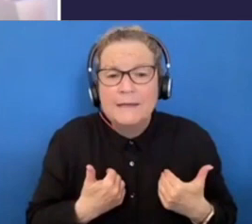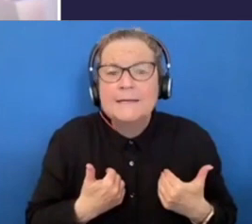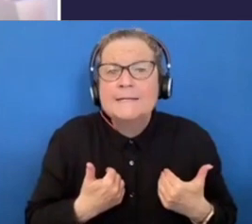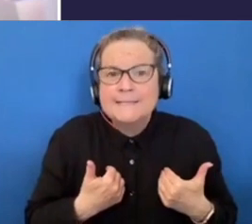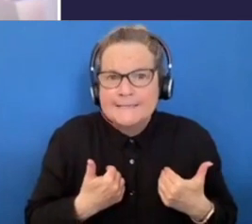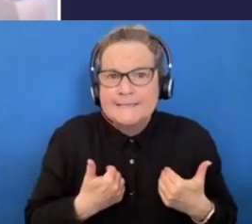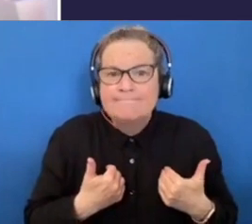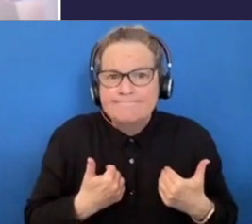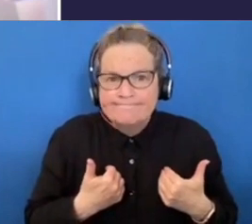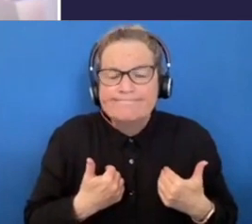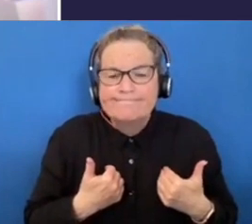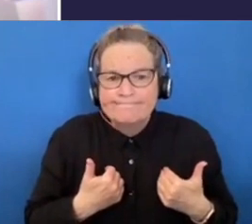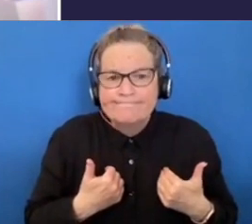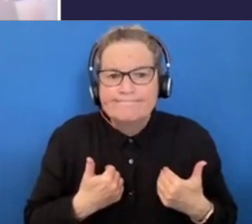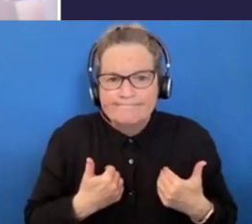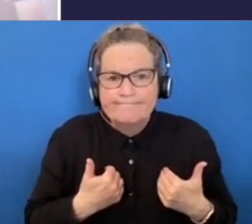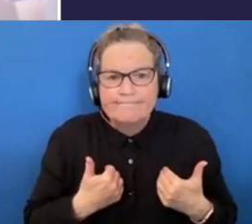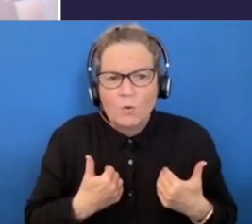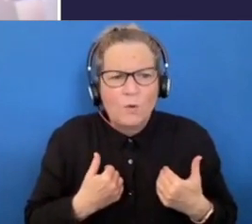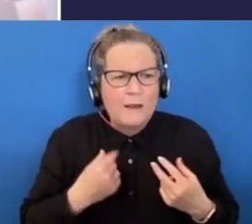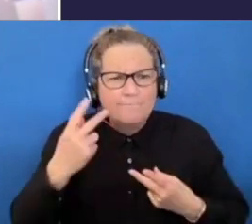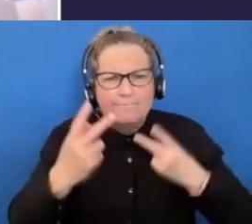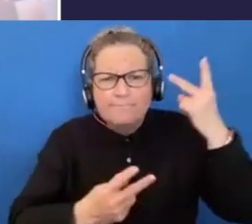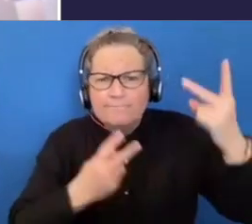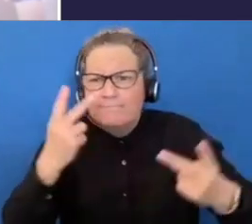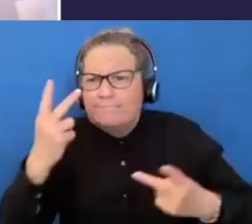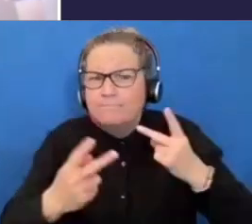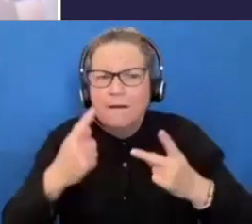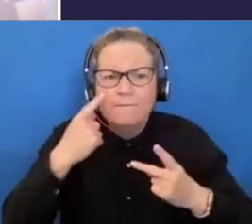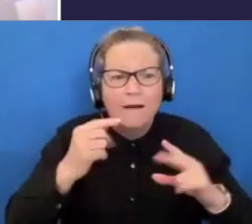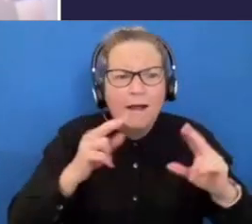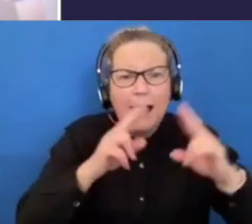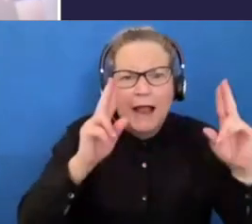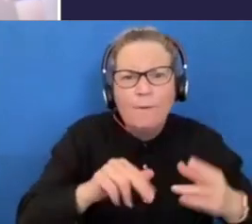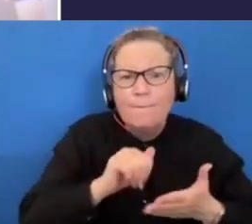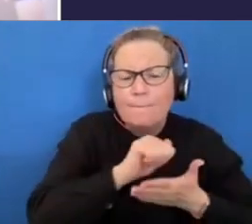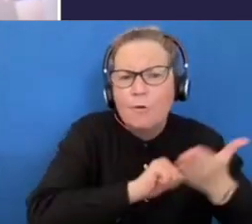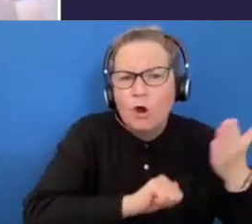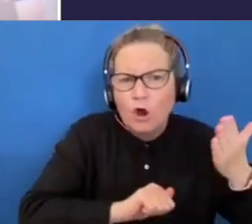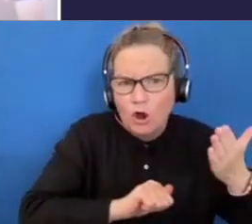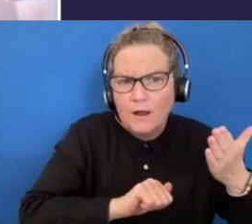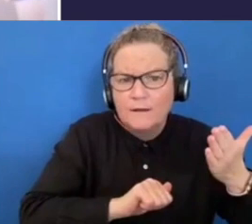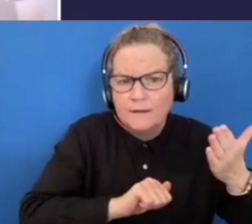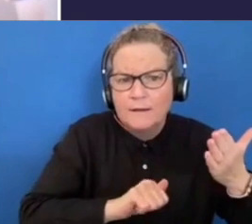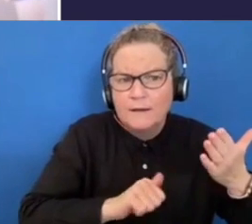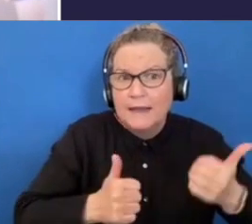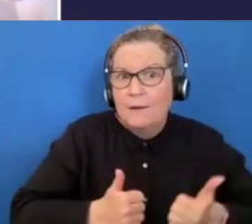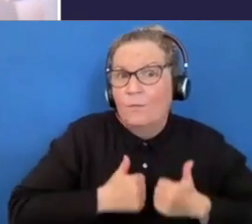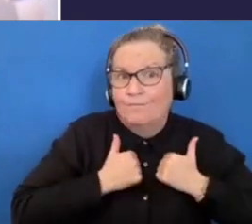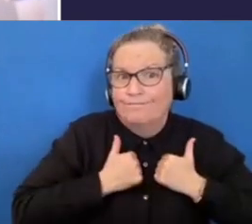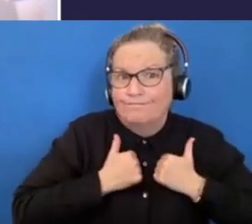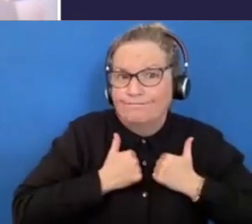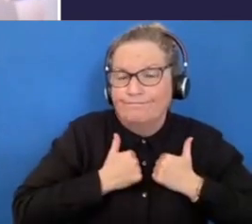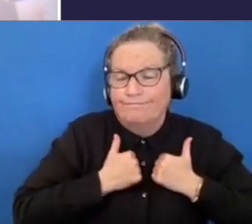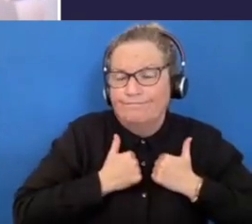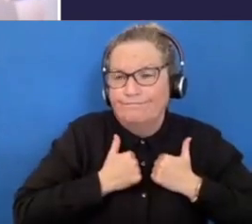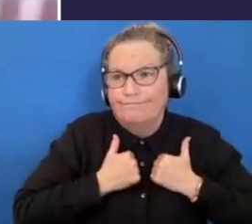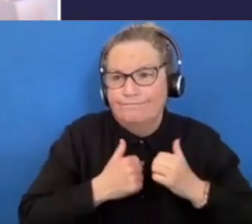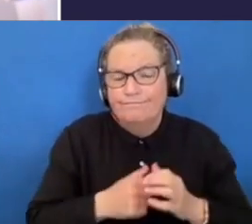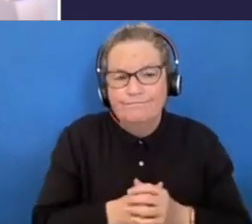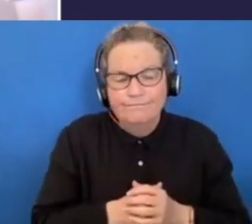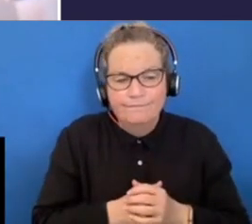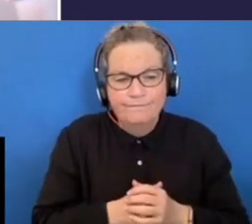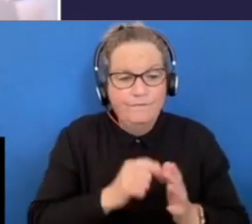for us a journey of actually looking for real estate to buy ourselves, which is where we ended up going with that. Jessica, all